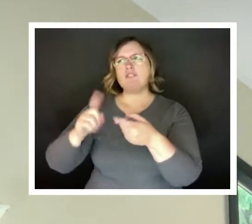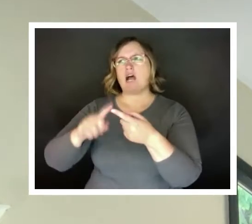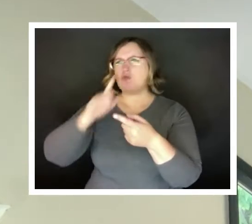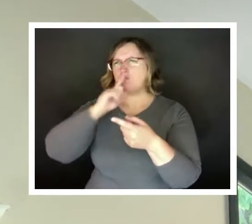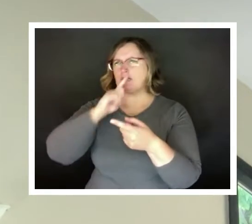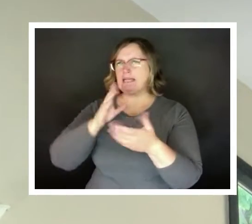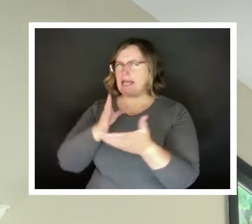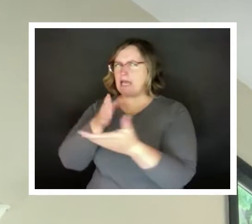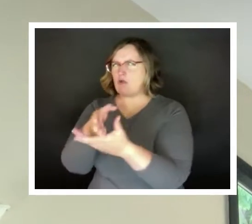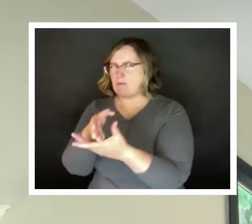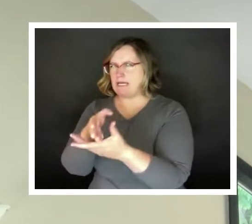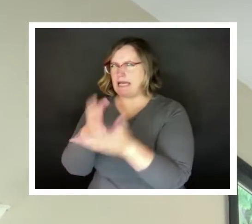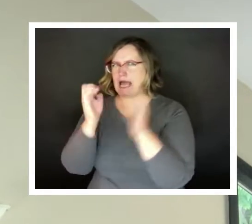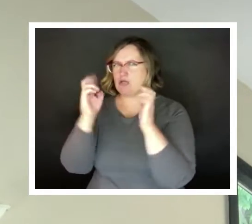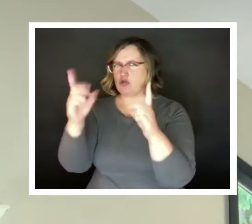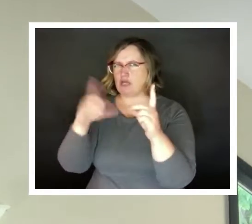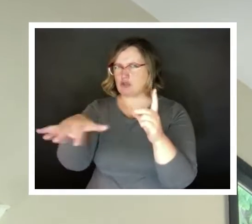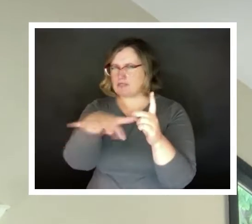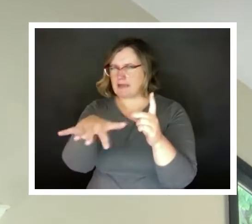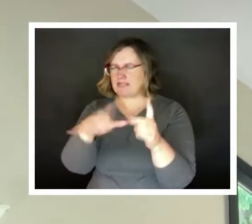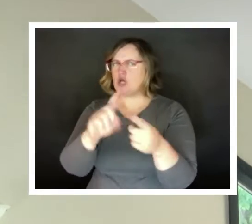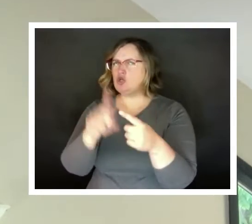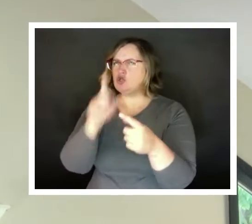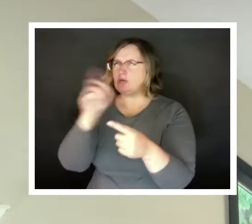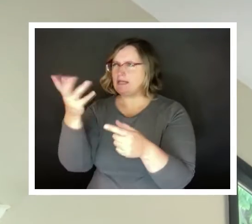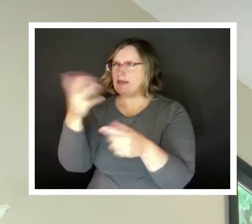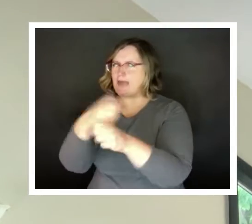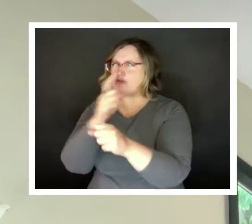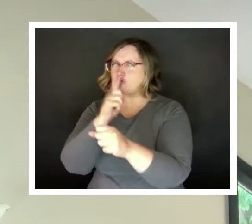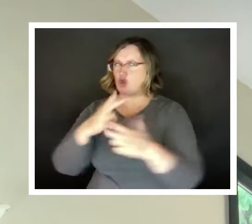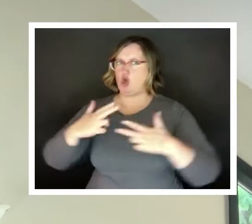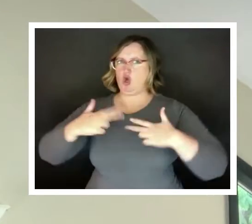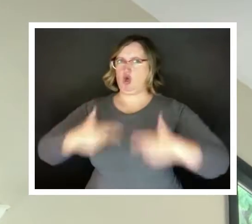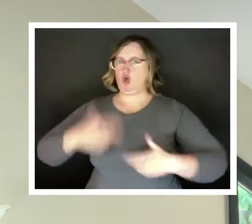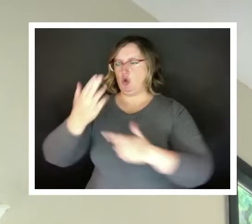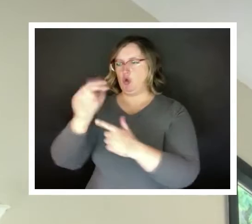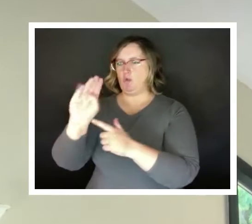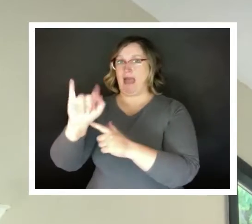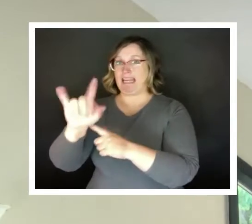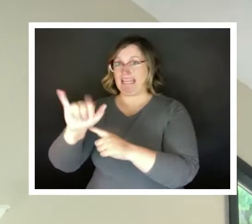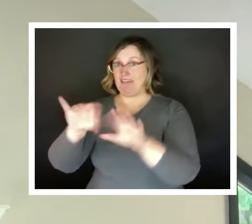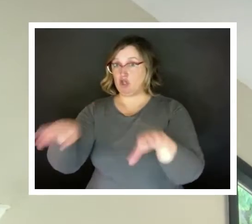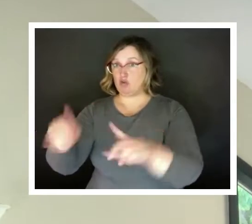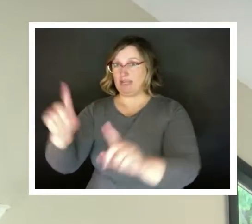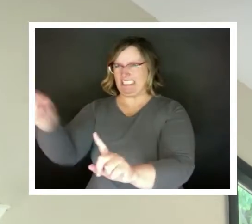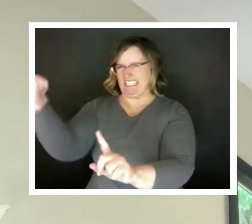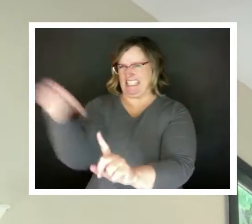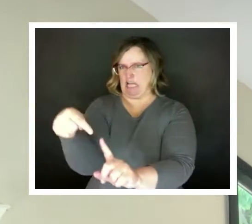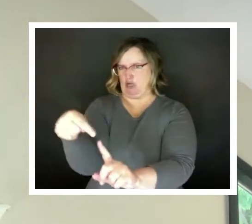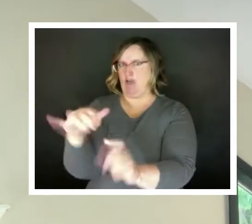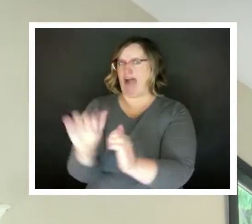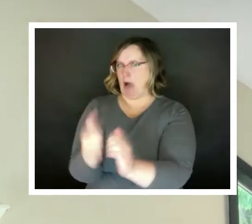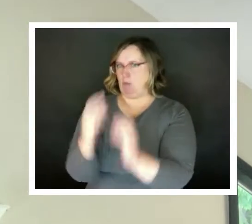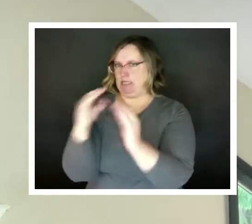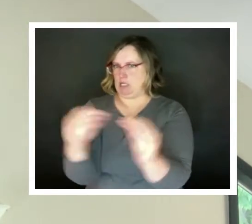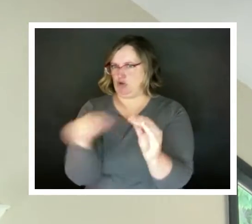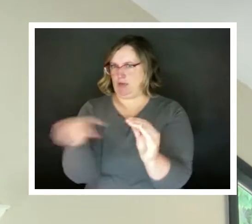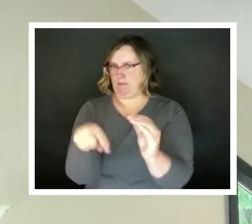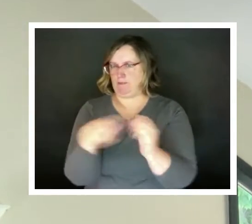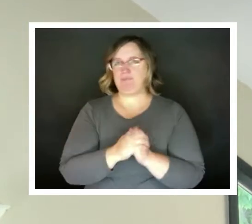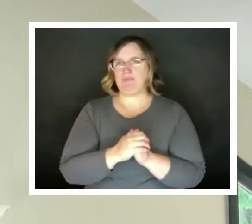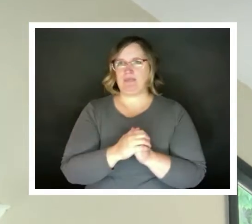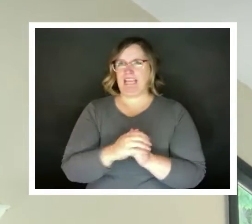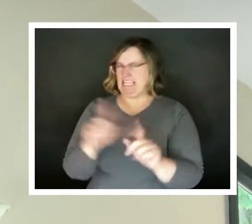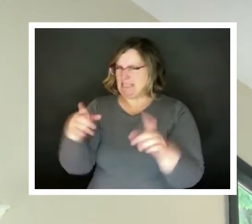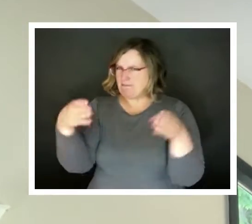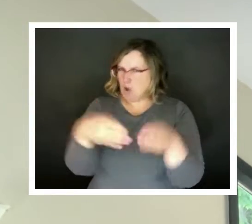educational space to center the humanity of children and how we do teaching and learning. Centering humanity matters